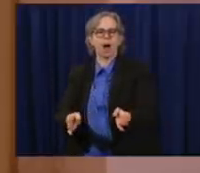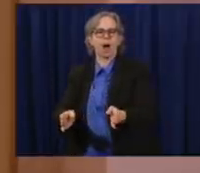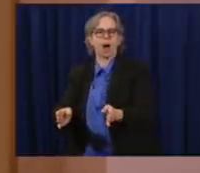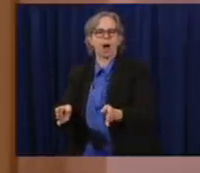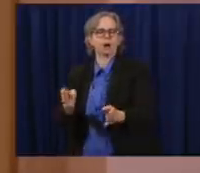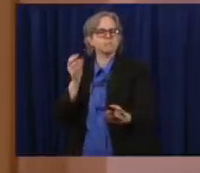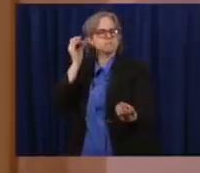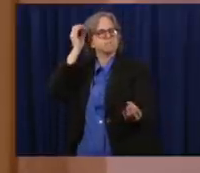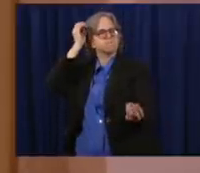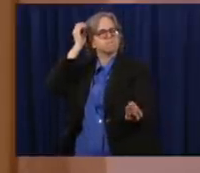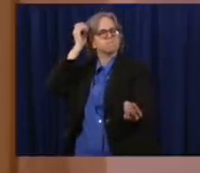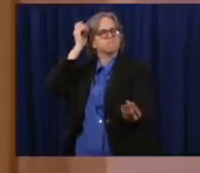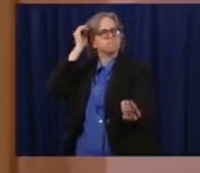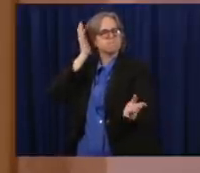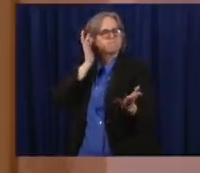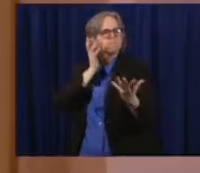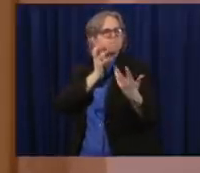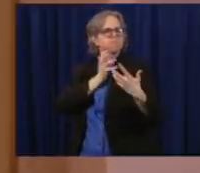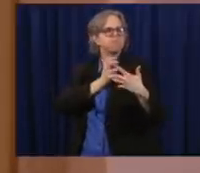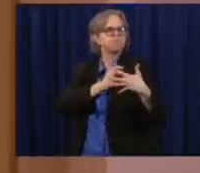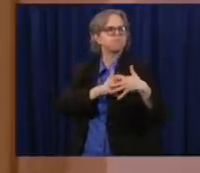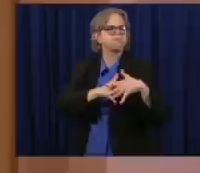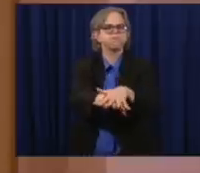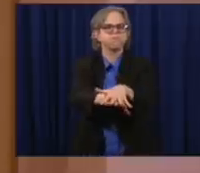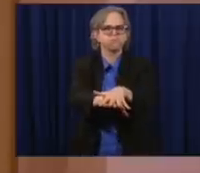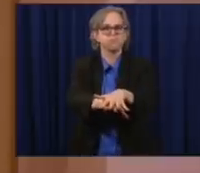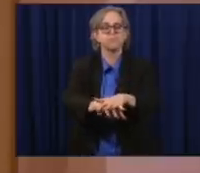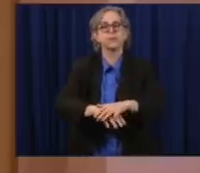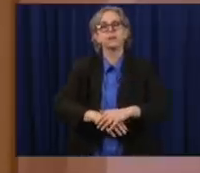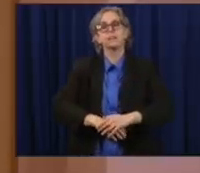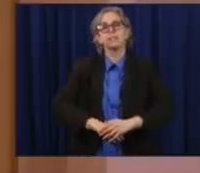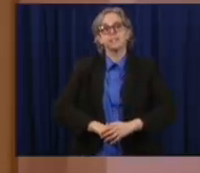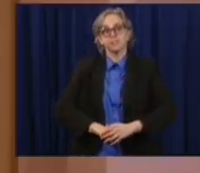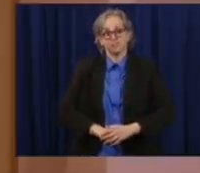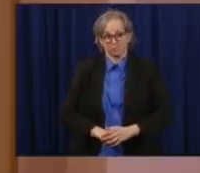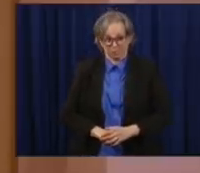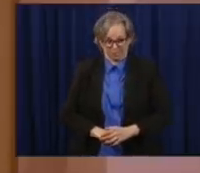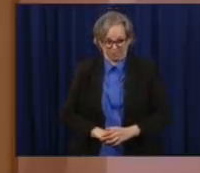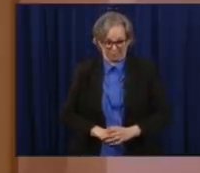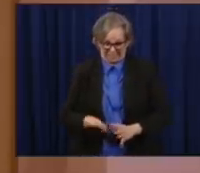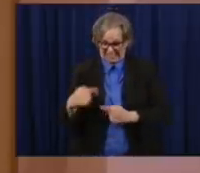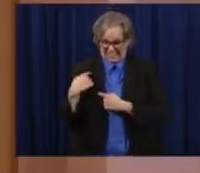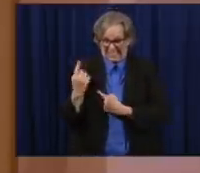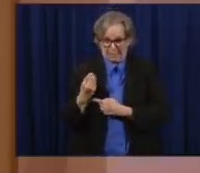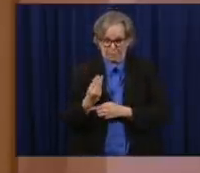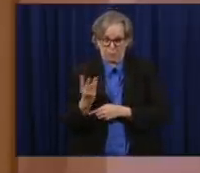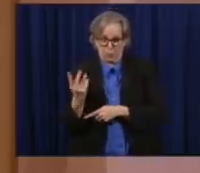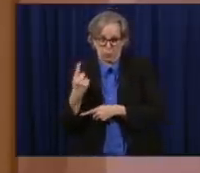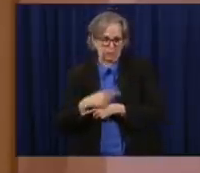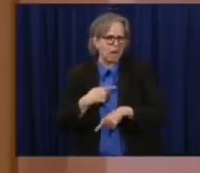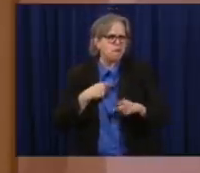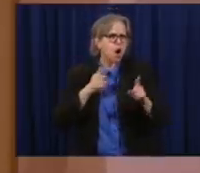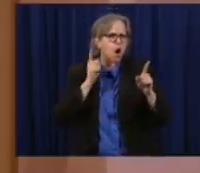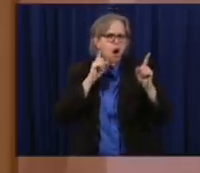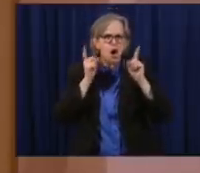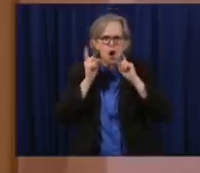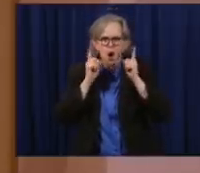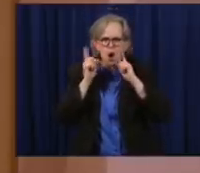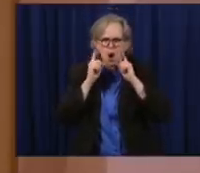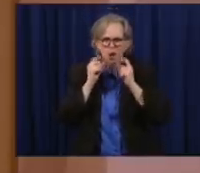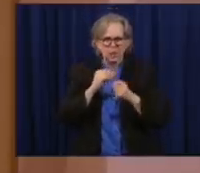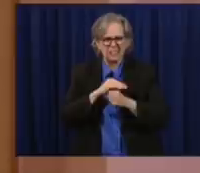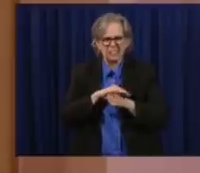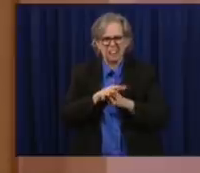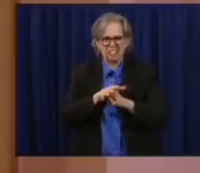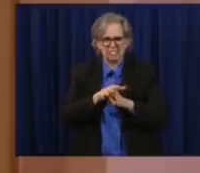the conversations that we've been in over the last few days, is that coronavirus is going to be with us for a while, and